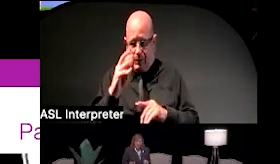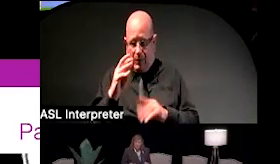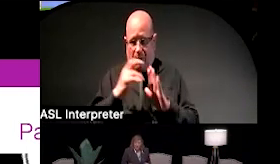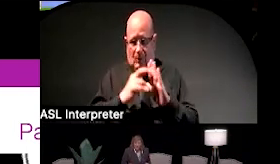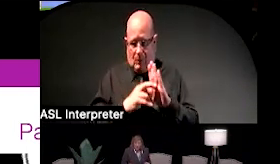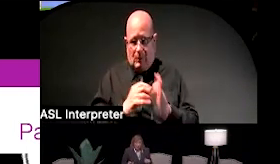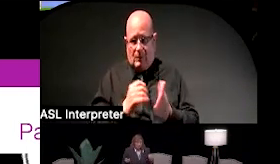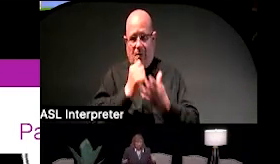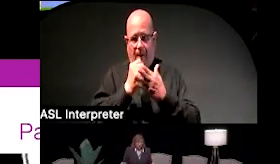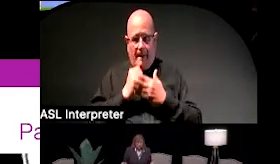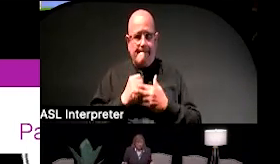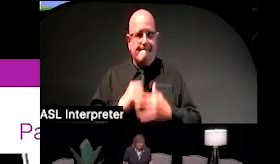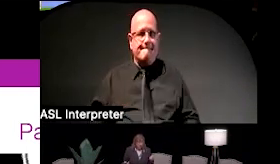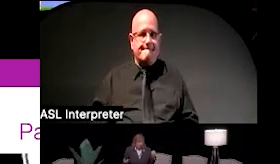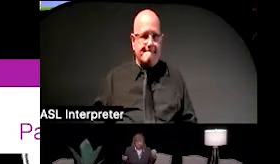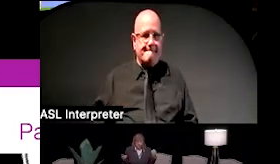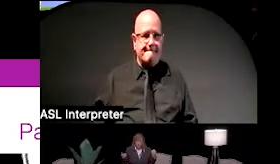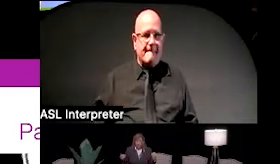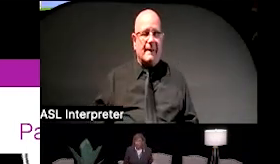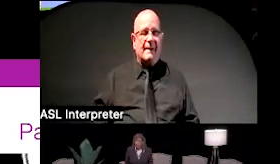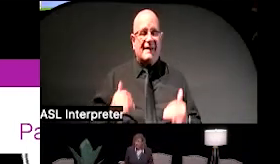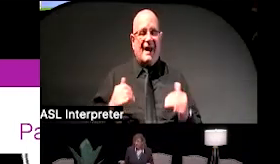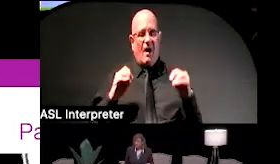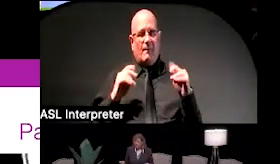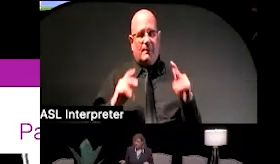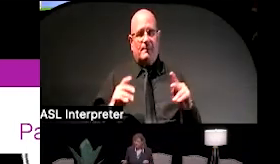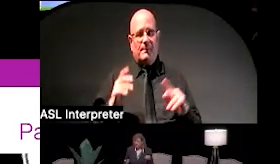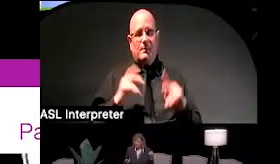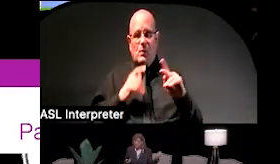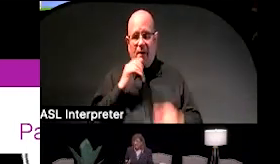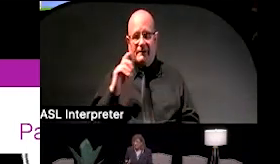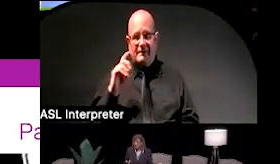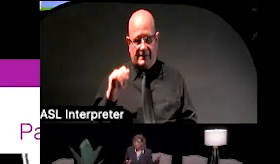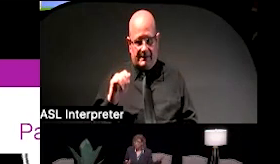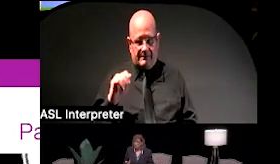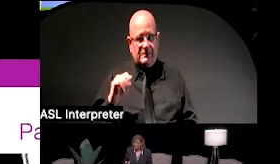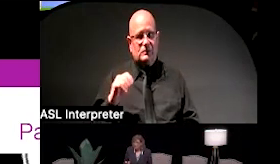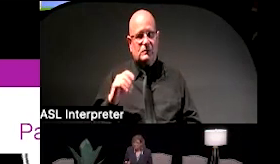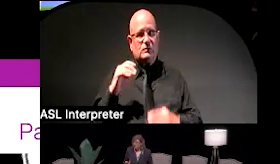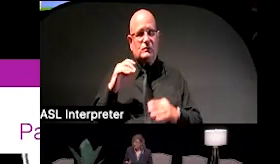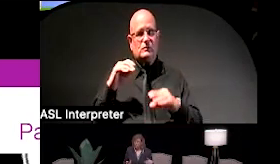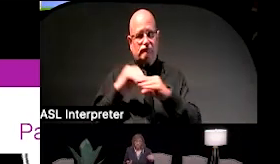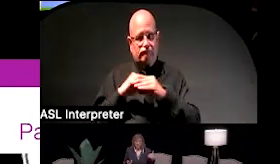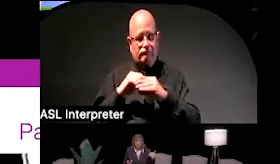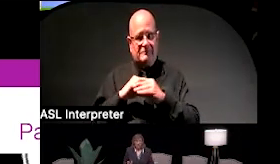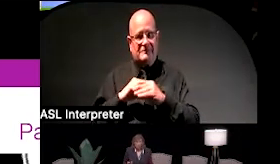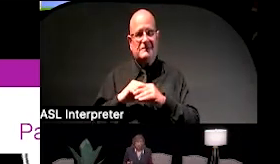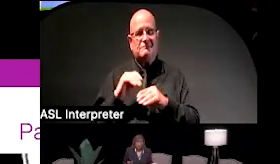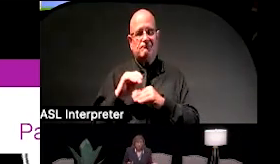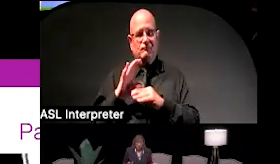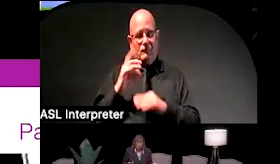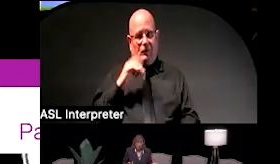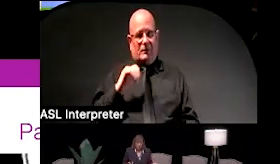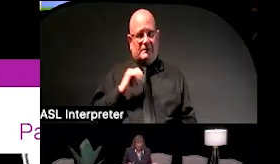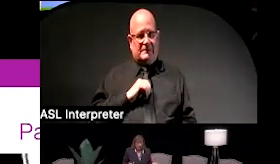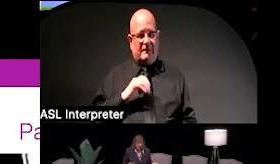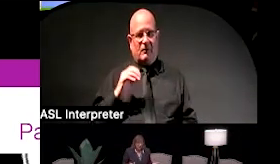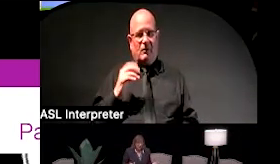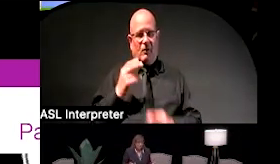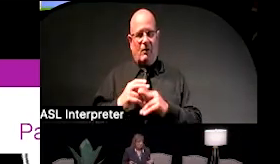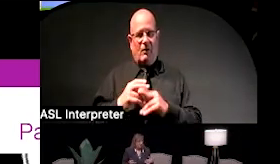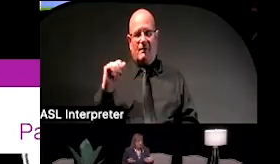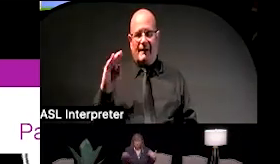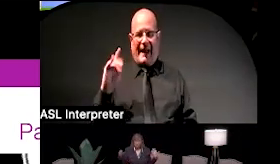We now have opportunities for people with disabilities to save for themselves. We have ABLE accounts that are out